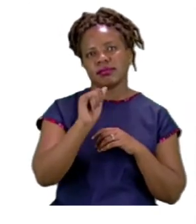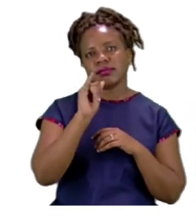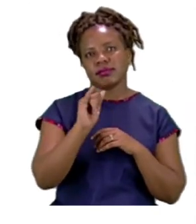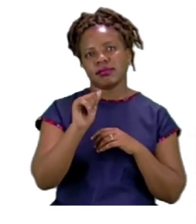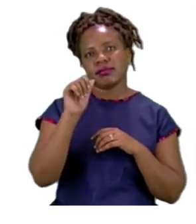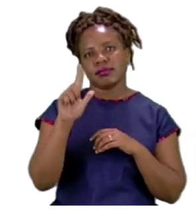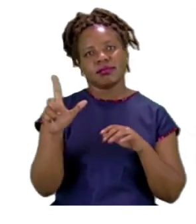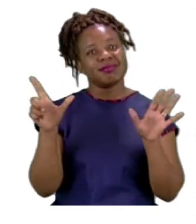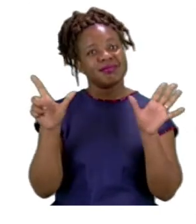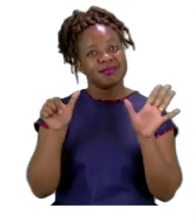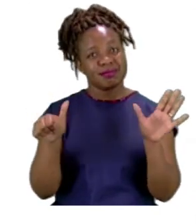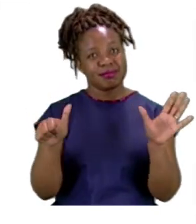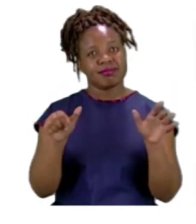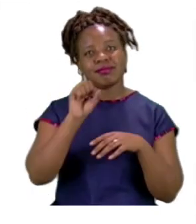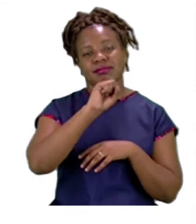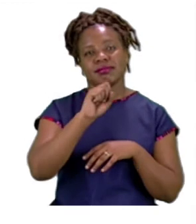tail,